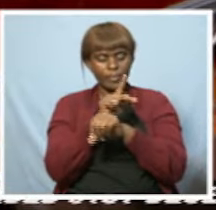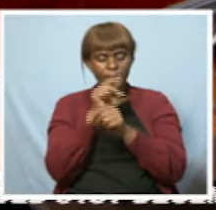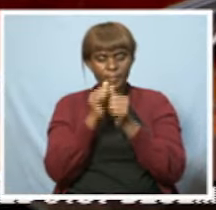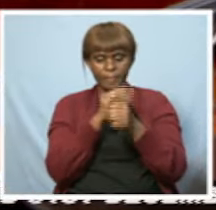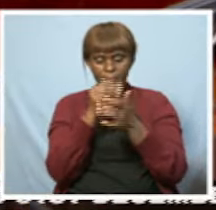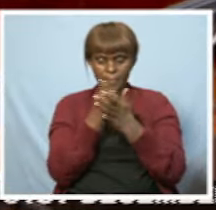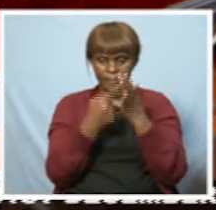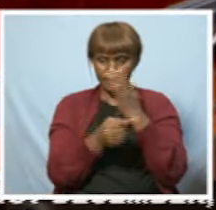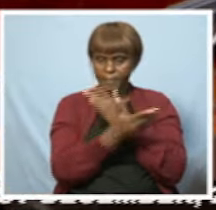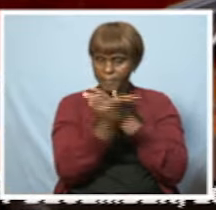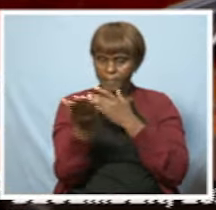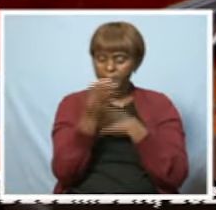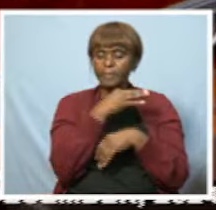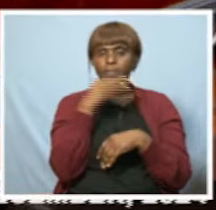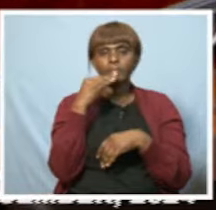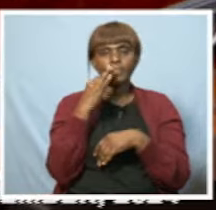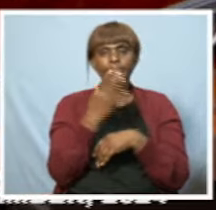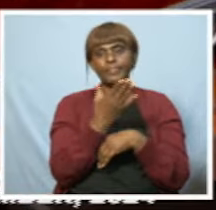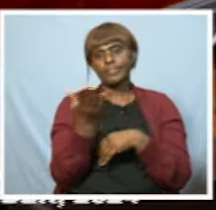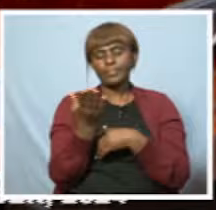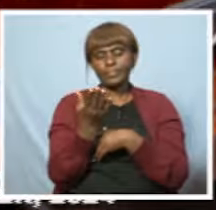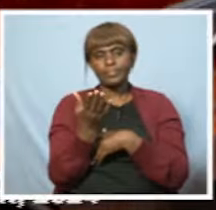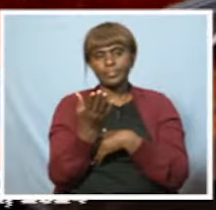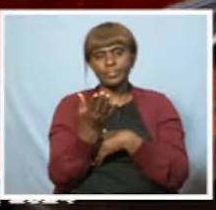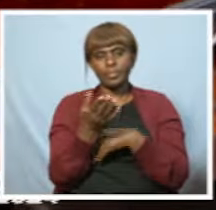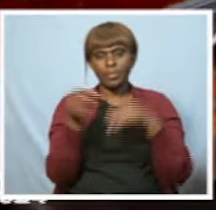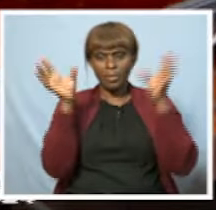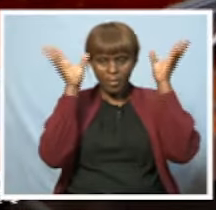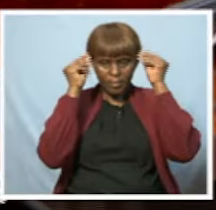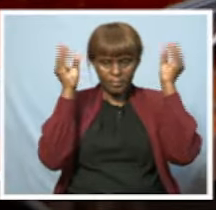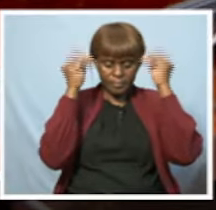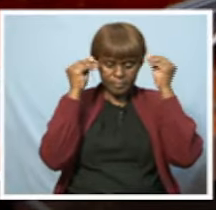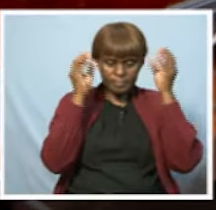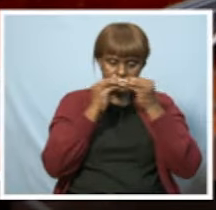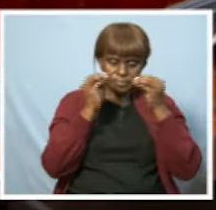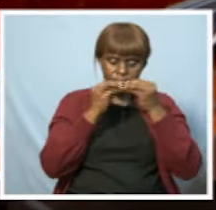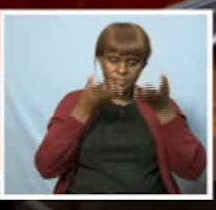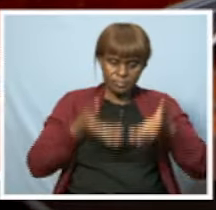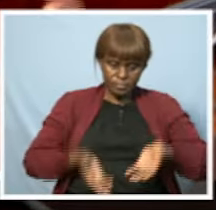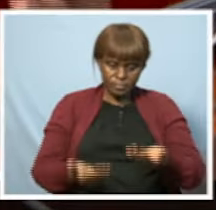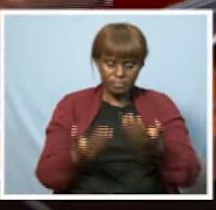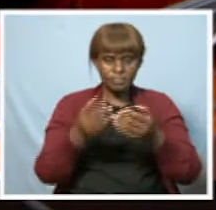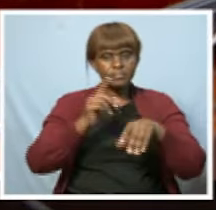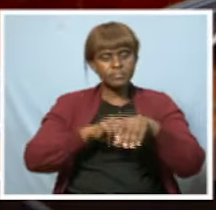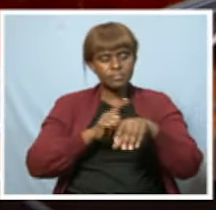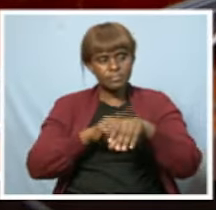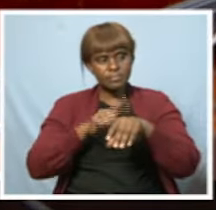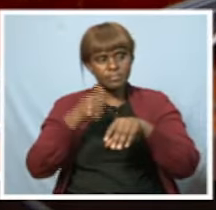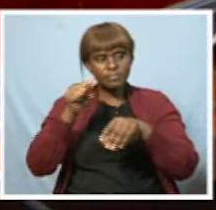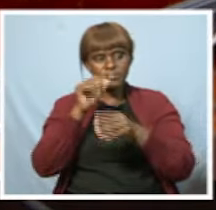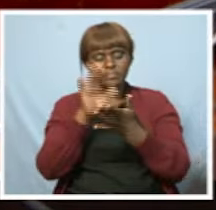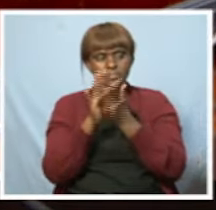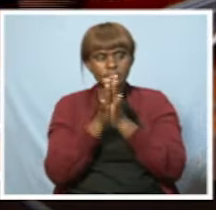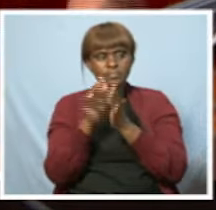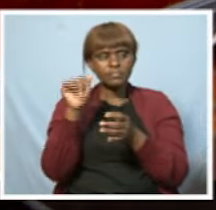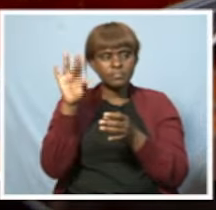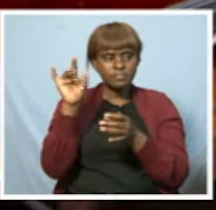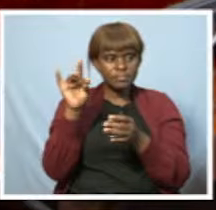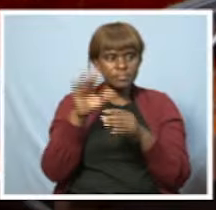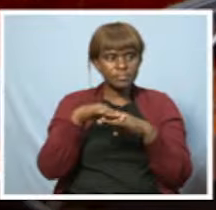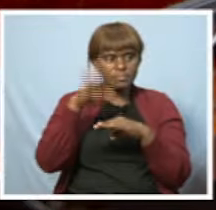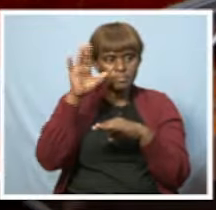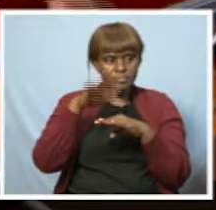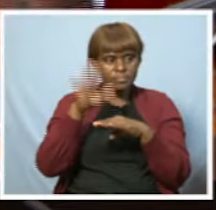are farmers by experience, by birth. By the time they are becoming 18 and